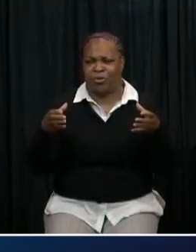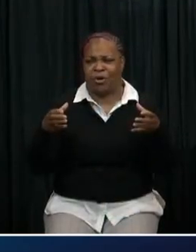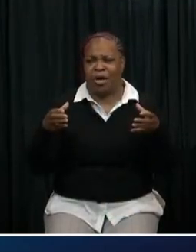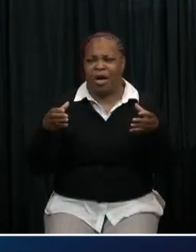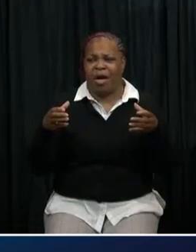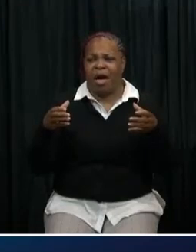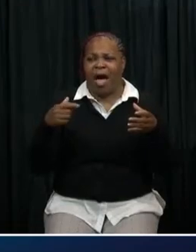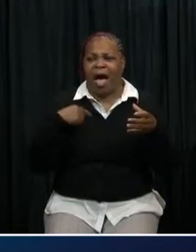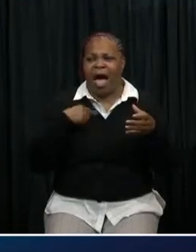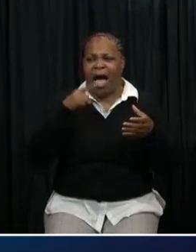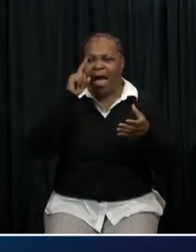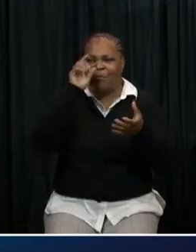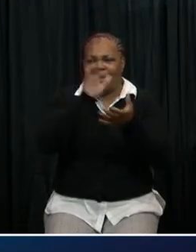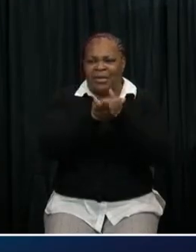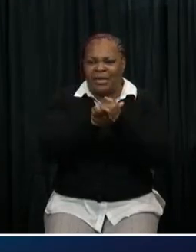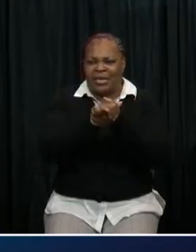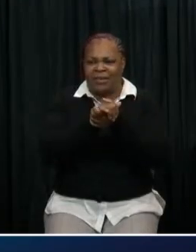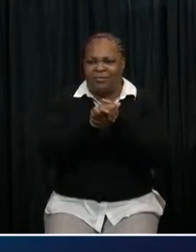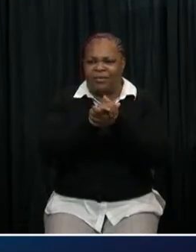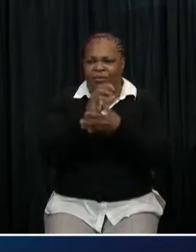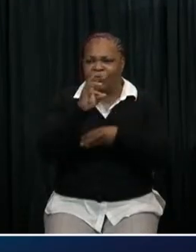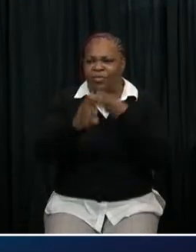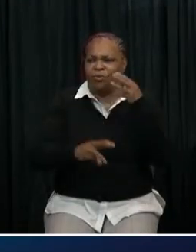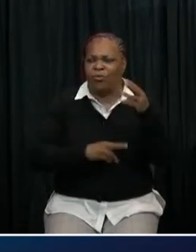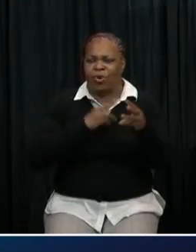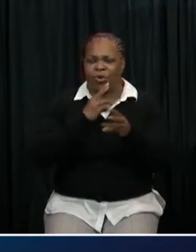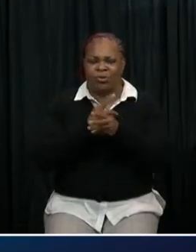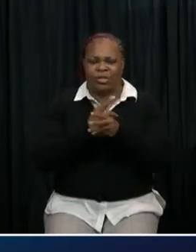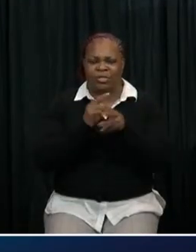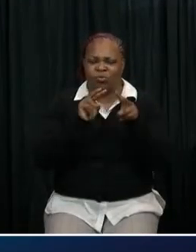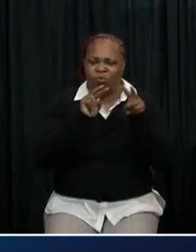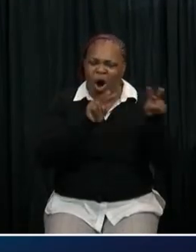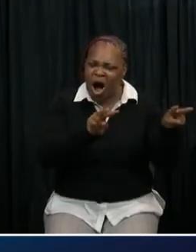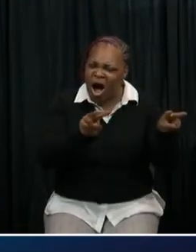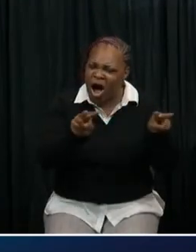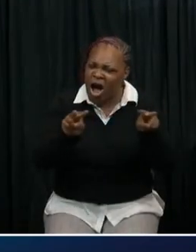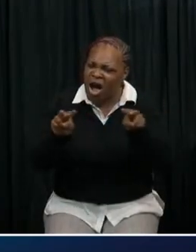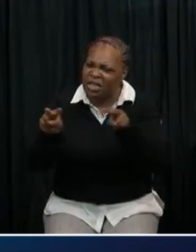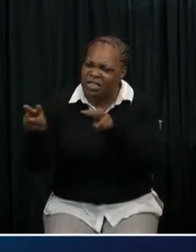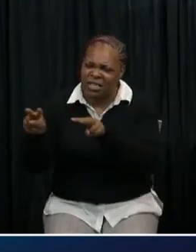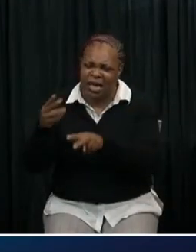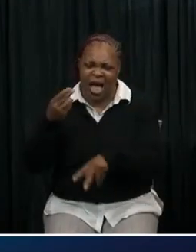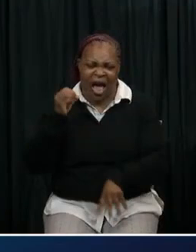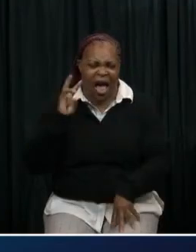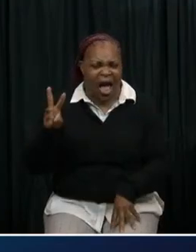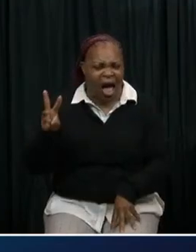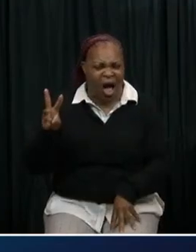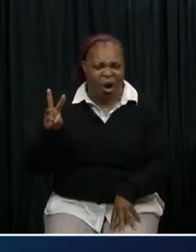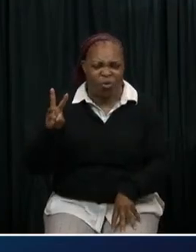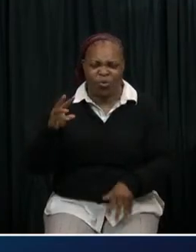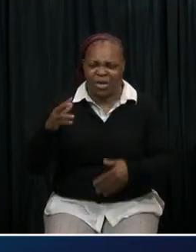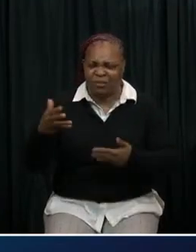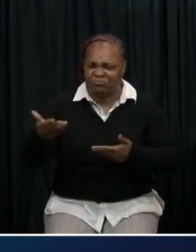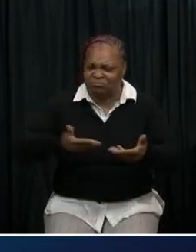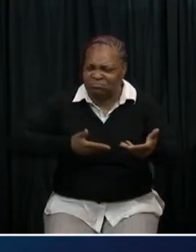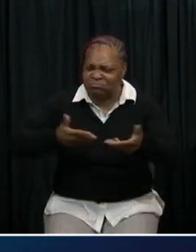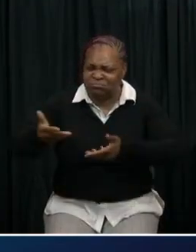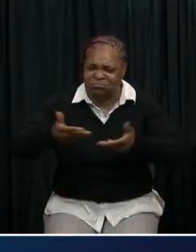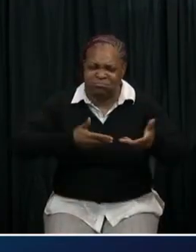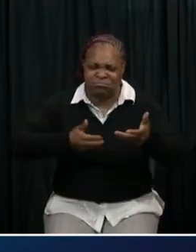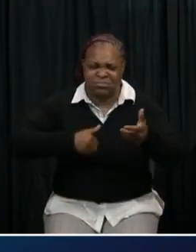I believe the world is watching us on how we treat each